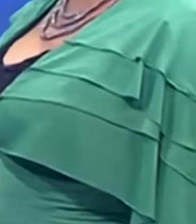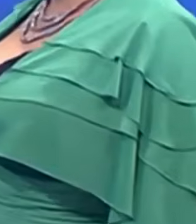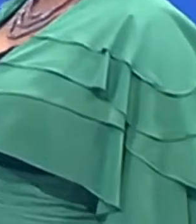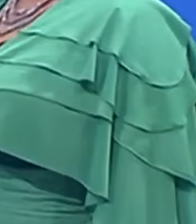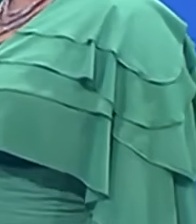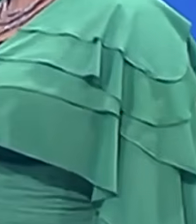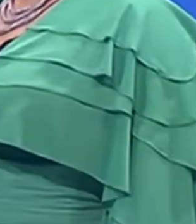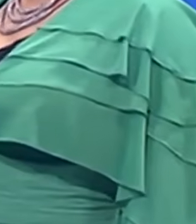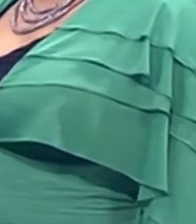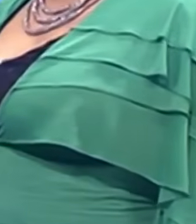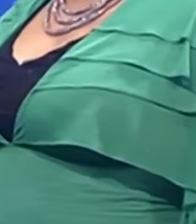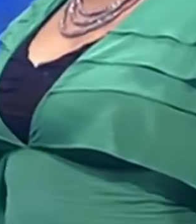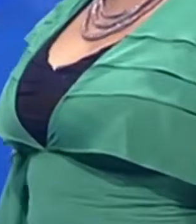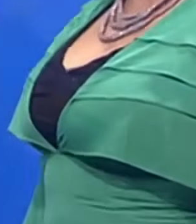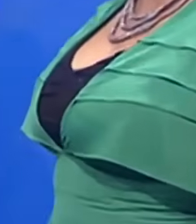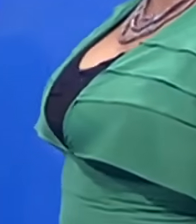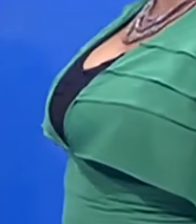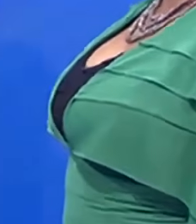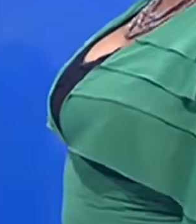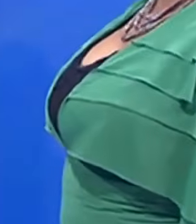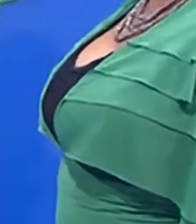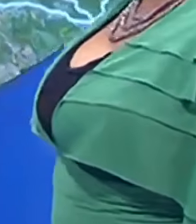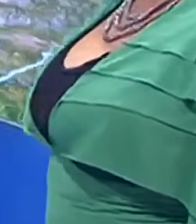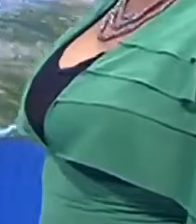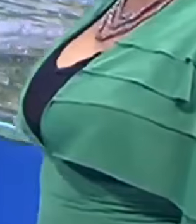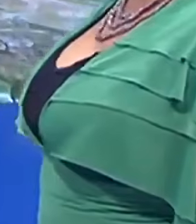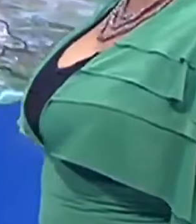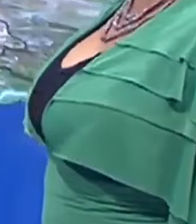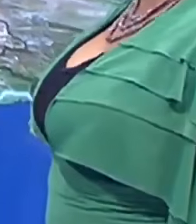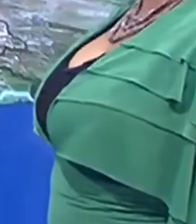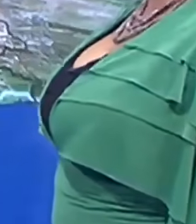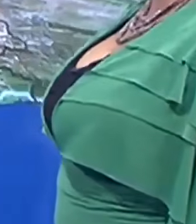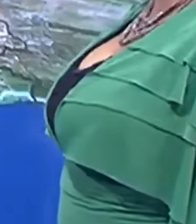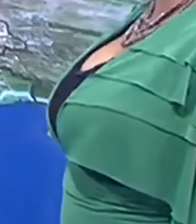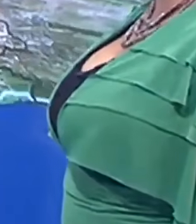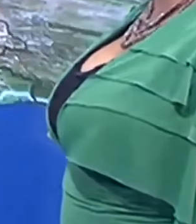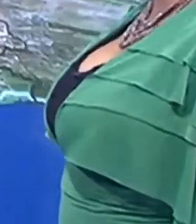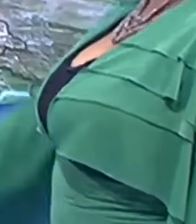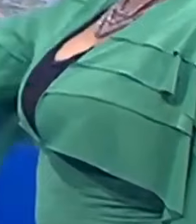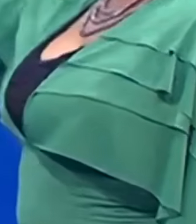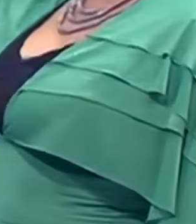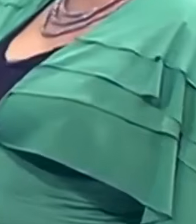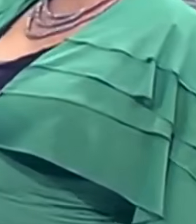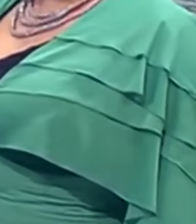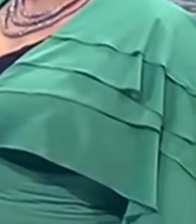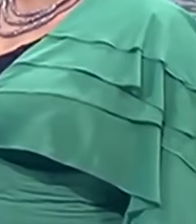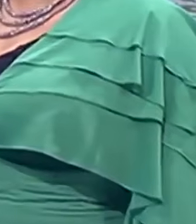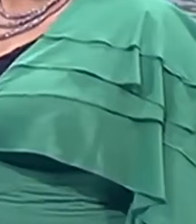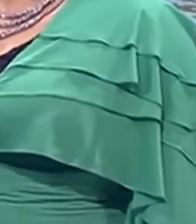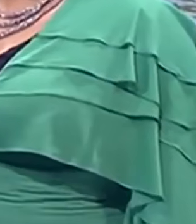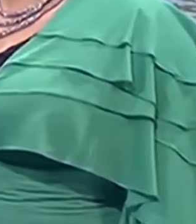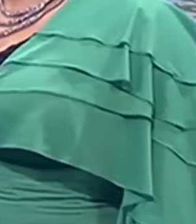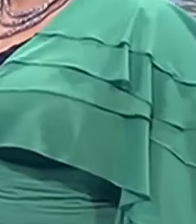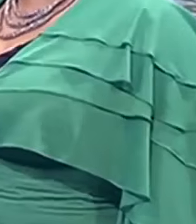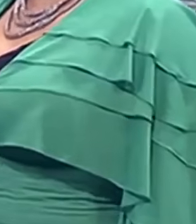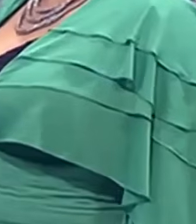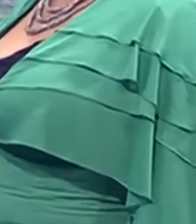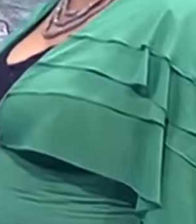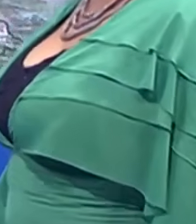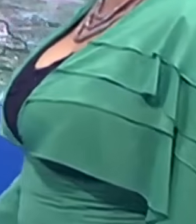fiša gona kwa Nojoli ka tše 20 ga re lebelela godimo go la go SASA go Western Cape jalo re lebelela Vredendal go tla bo go fiša